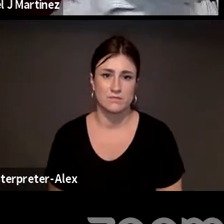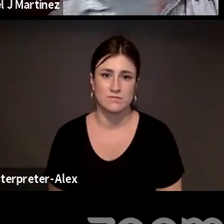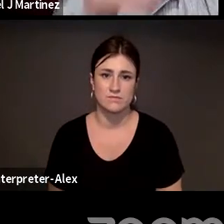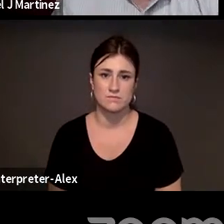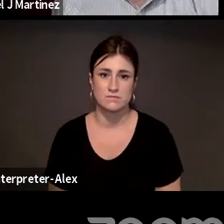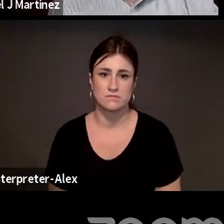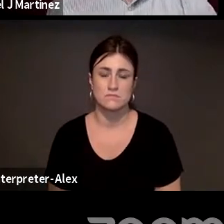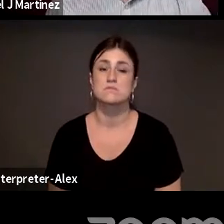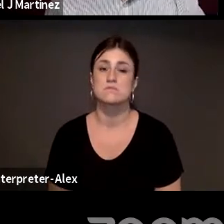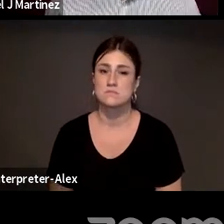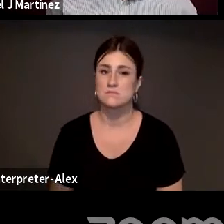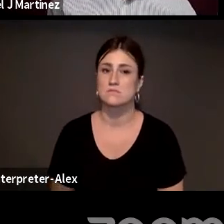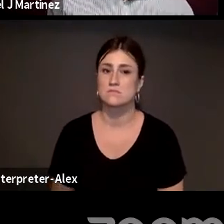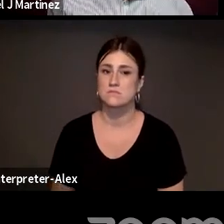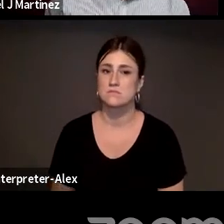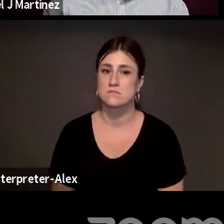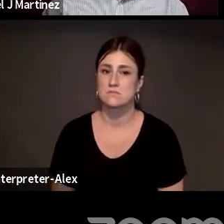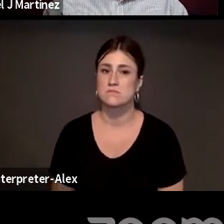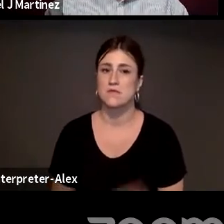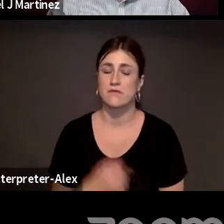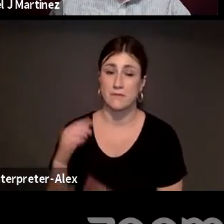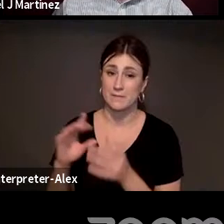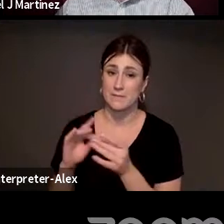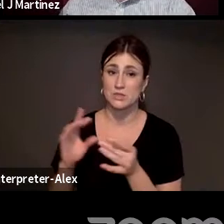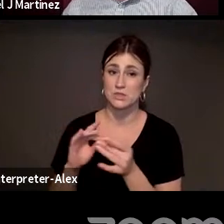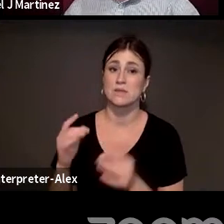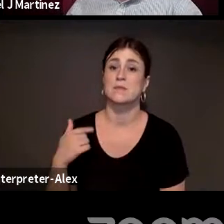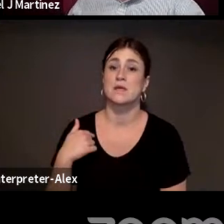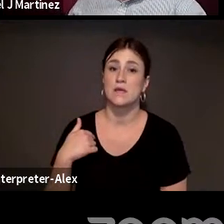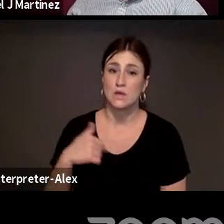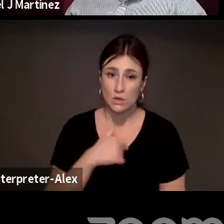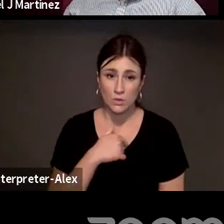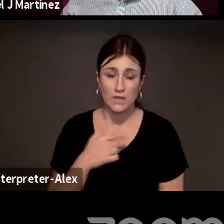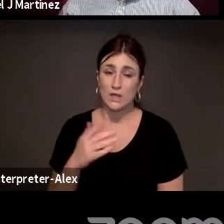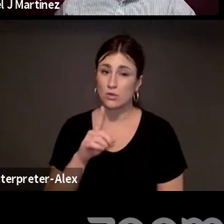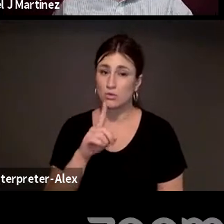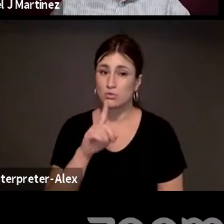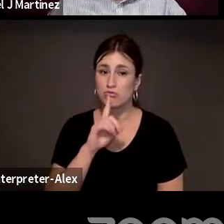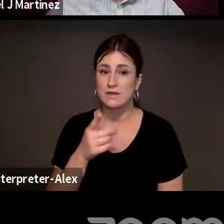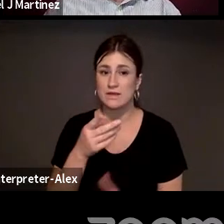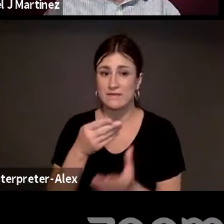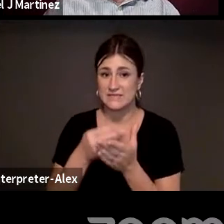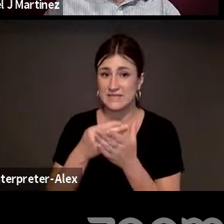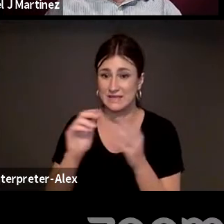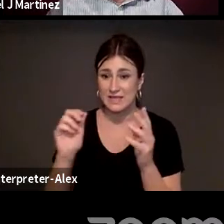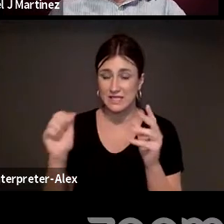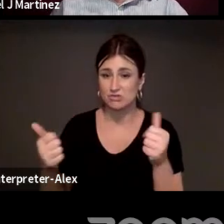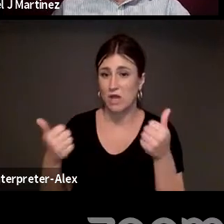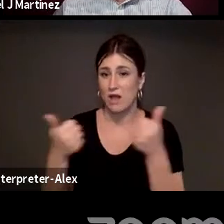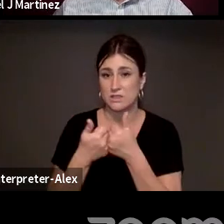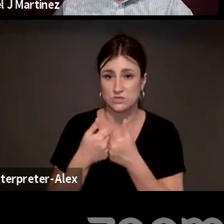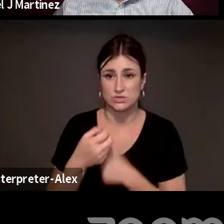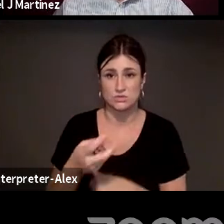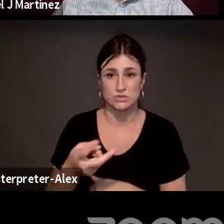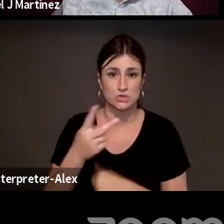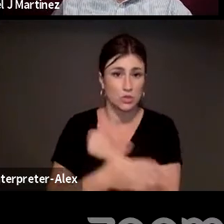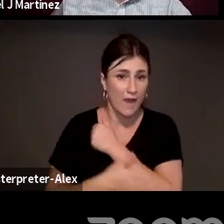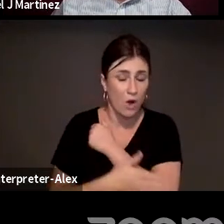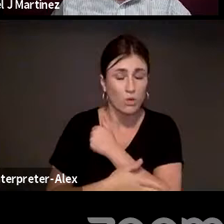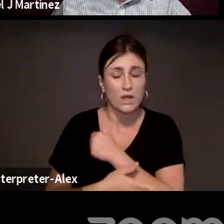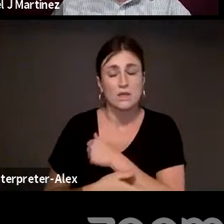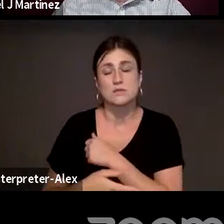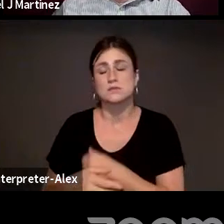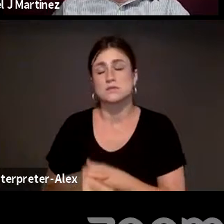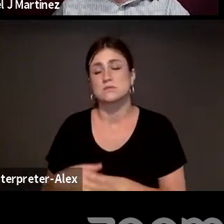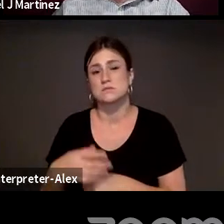Espanola is very fiscally challenged, surrounded by two counties, two pueblos. You know, we fend for ourselves to, you know, to generate